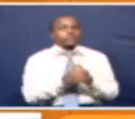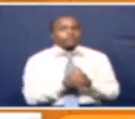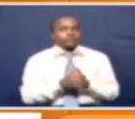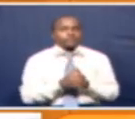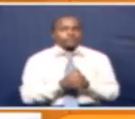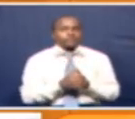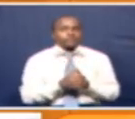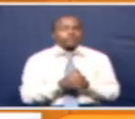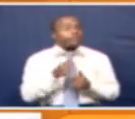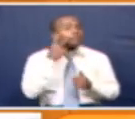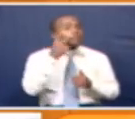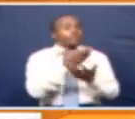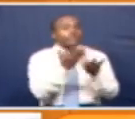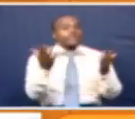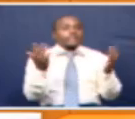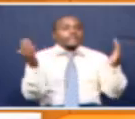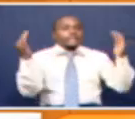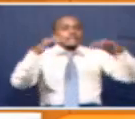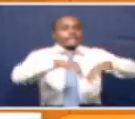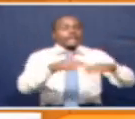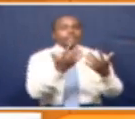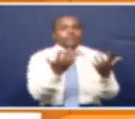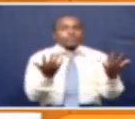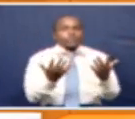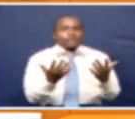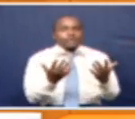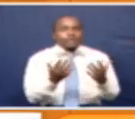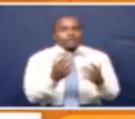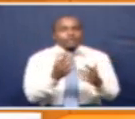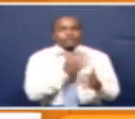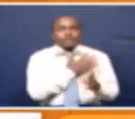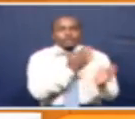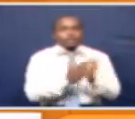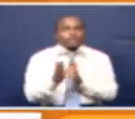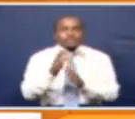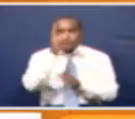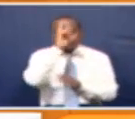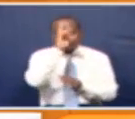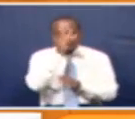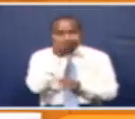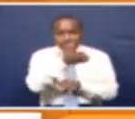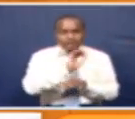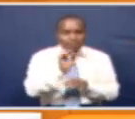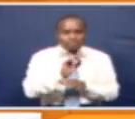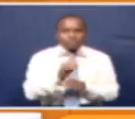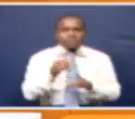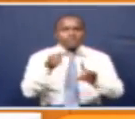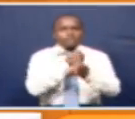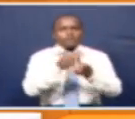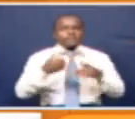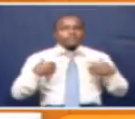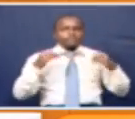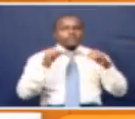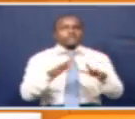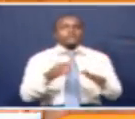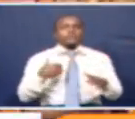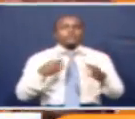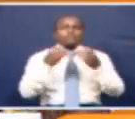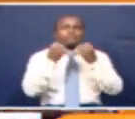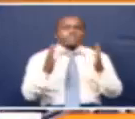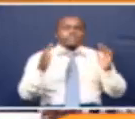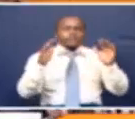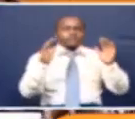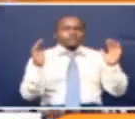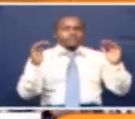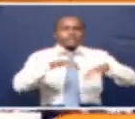any rally that NASA has organized where police have not interfered. There is no violence. We have even held so many rallies. In fact,